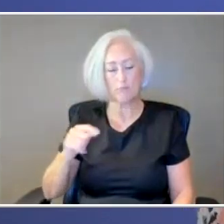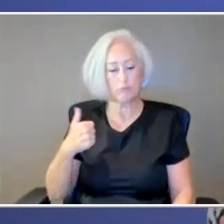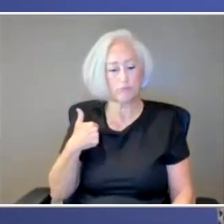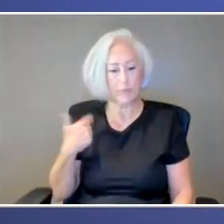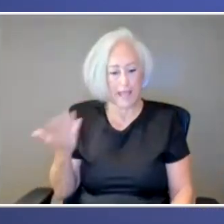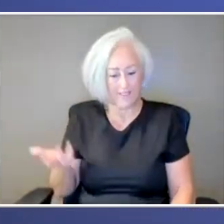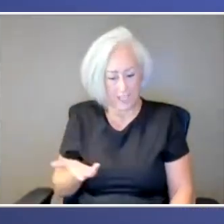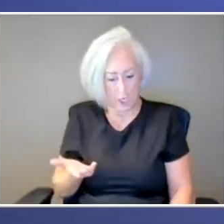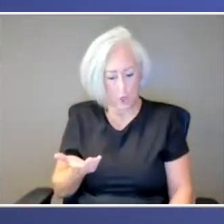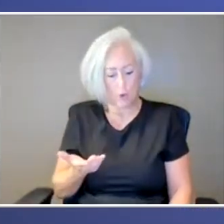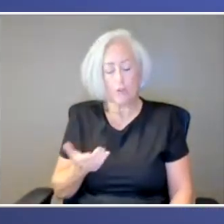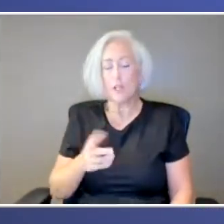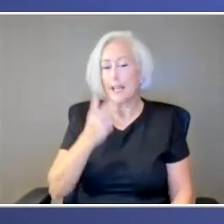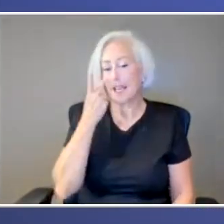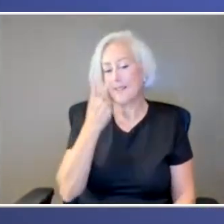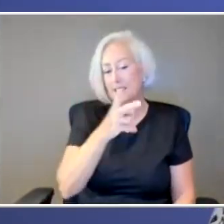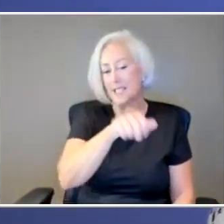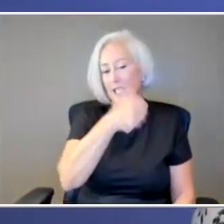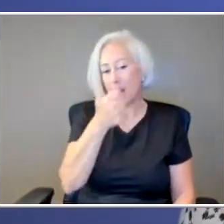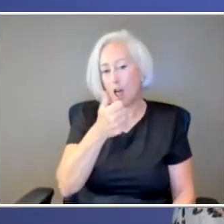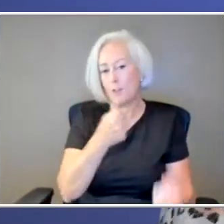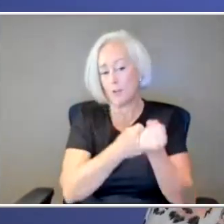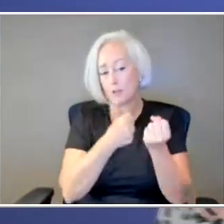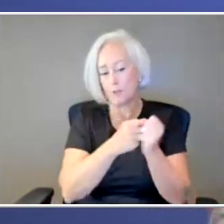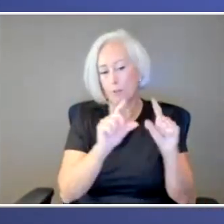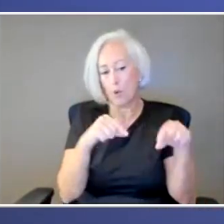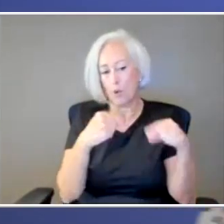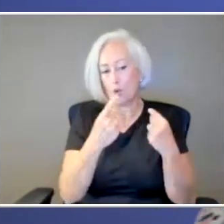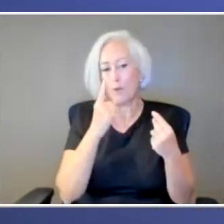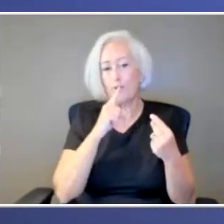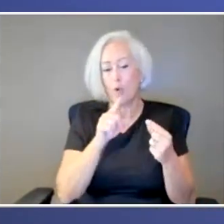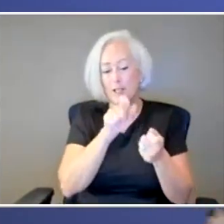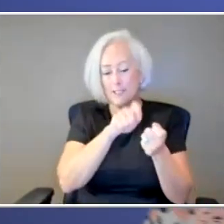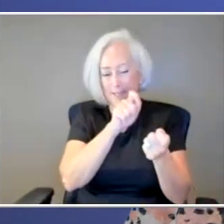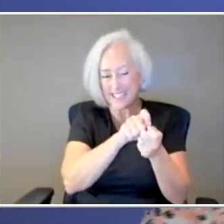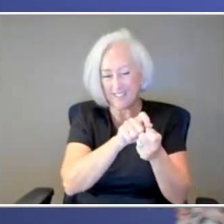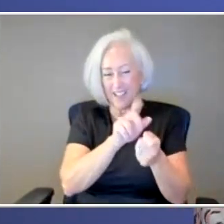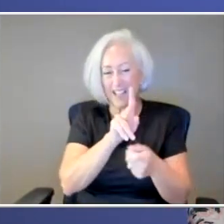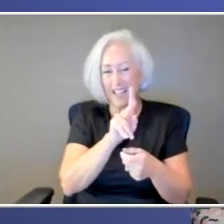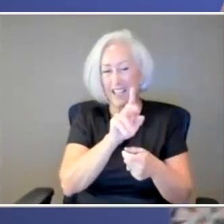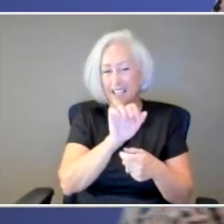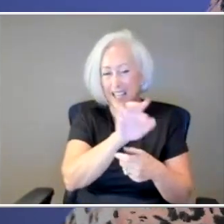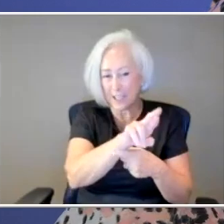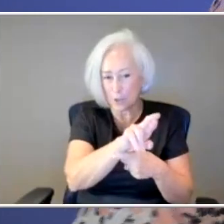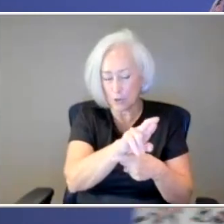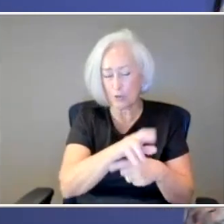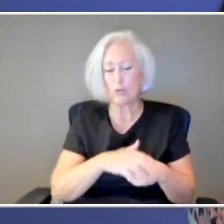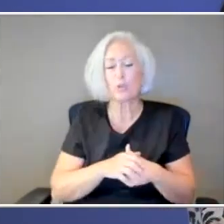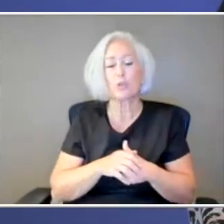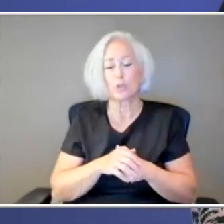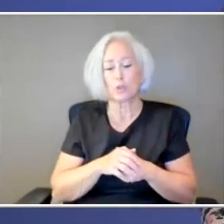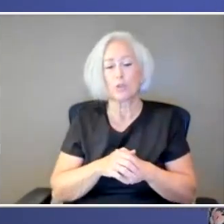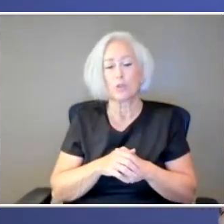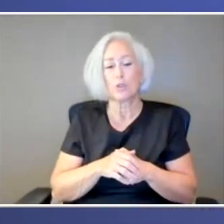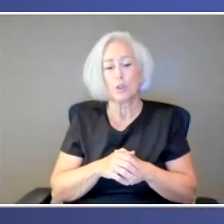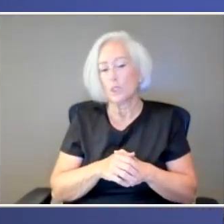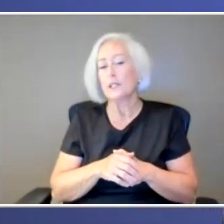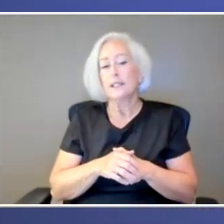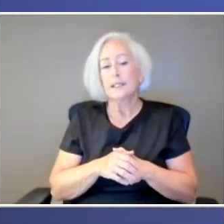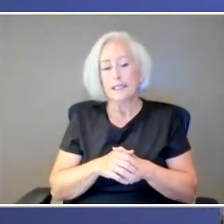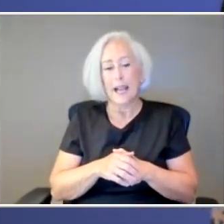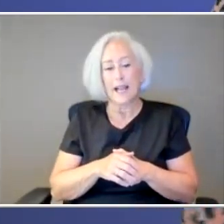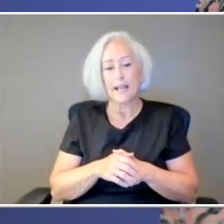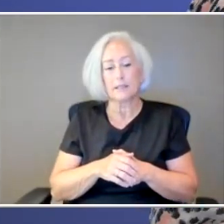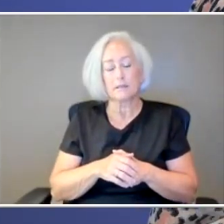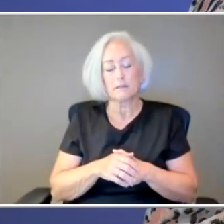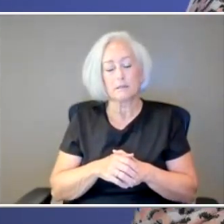specific support groups for specific types of cancer, and I know within those you know, the group will come together. So yes,